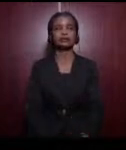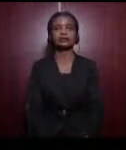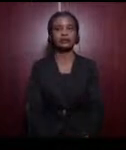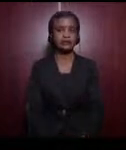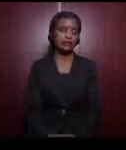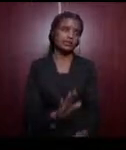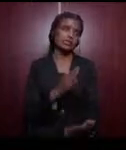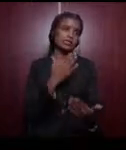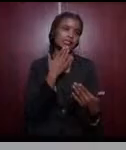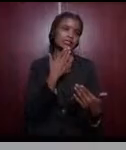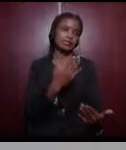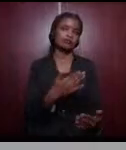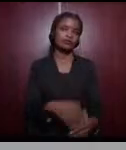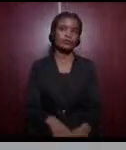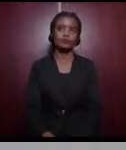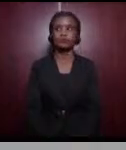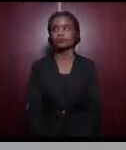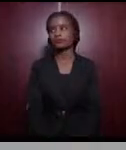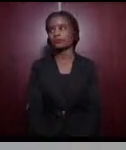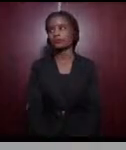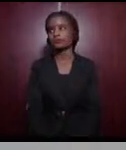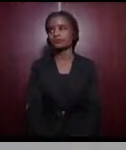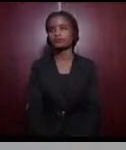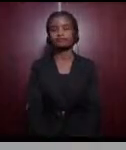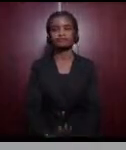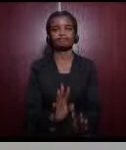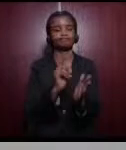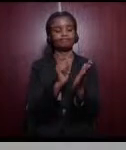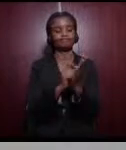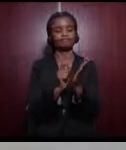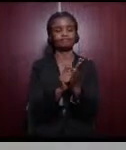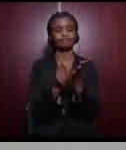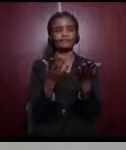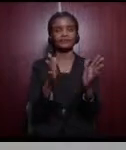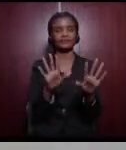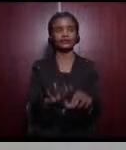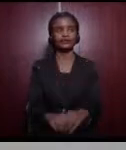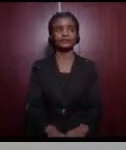Chairman. Okay, it's noted.